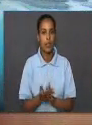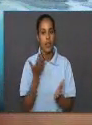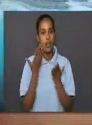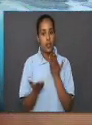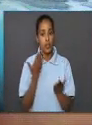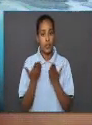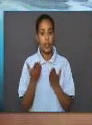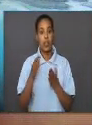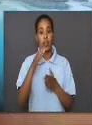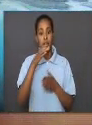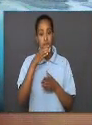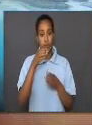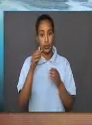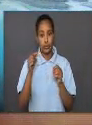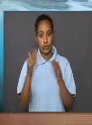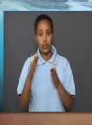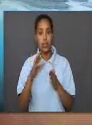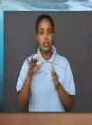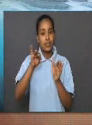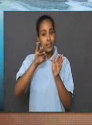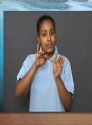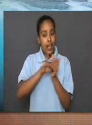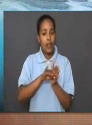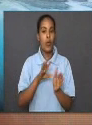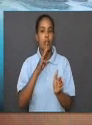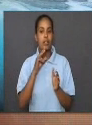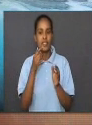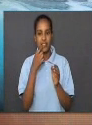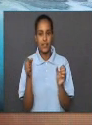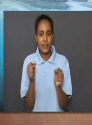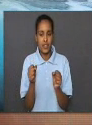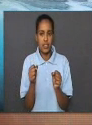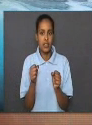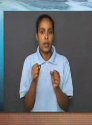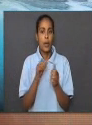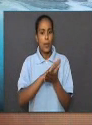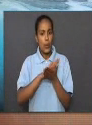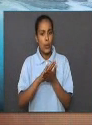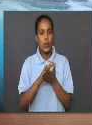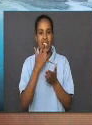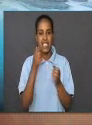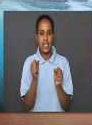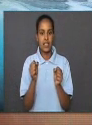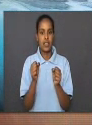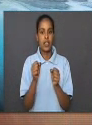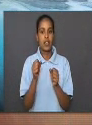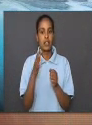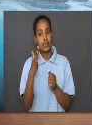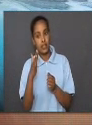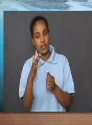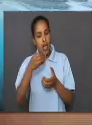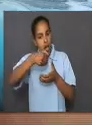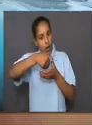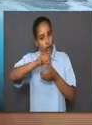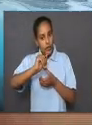a solution of salt water freezes, pure ice will crystallize out of